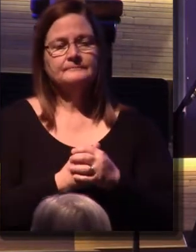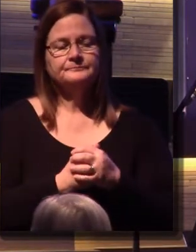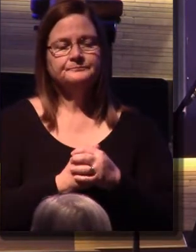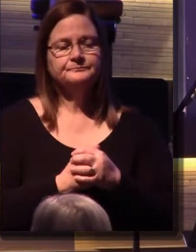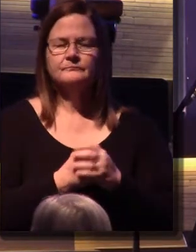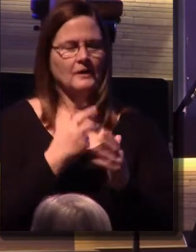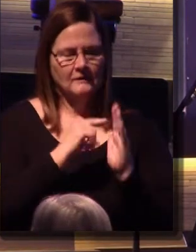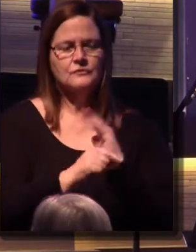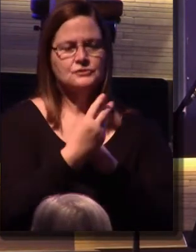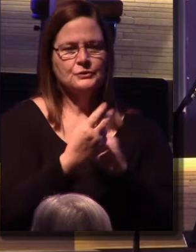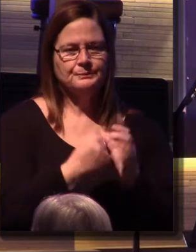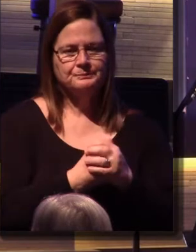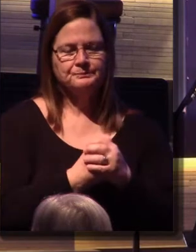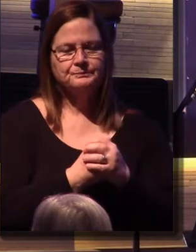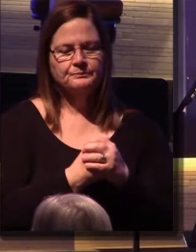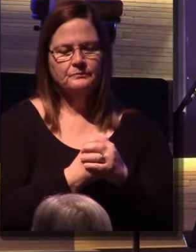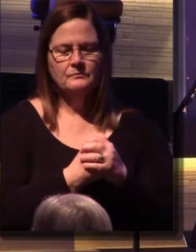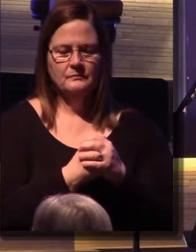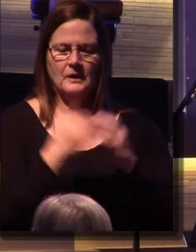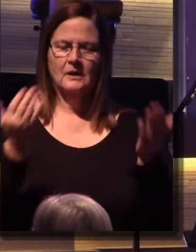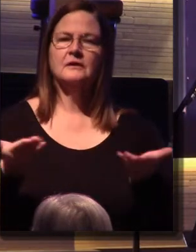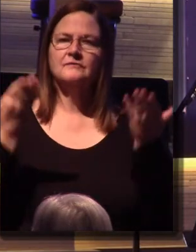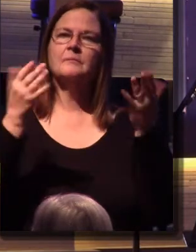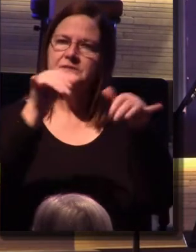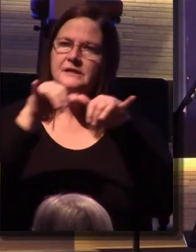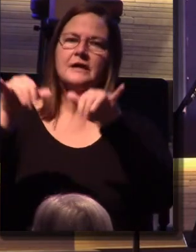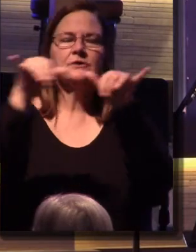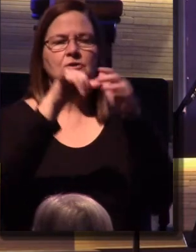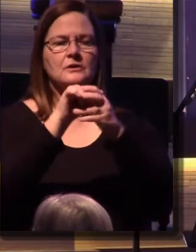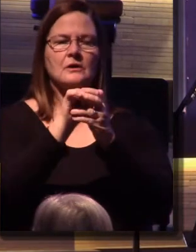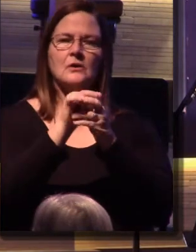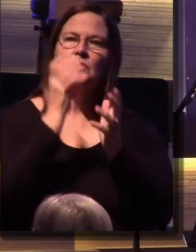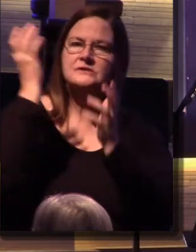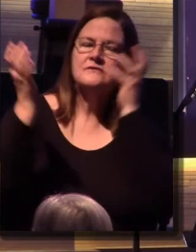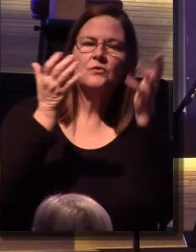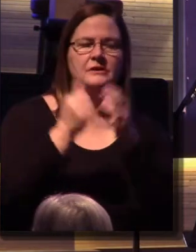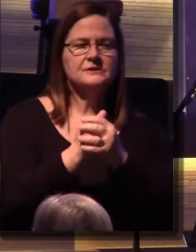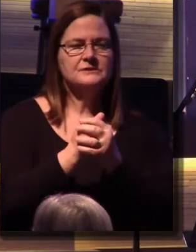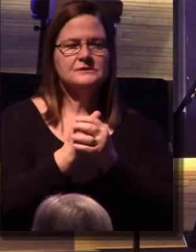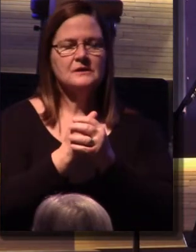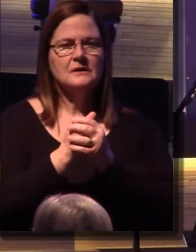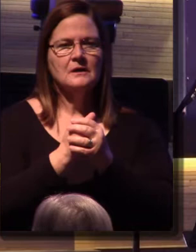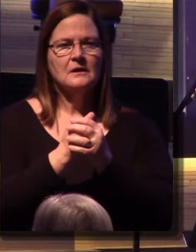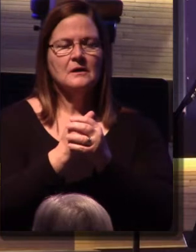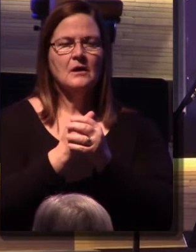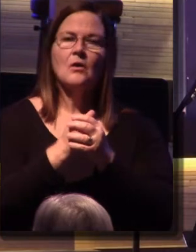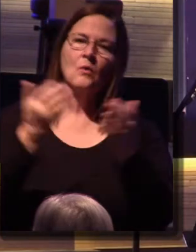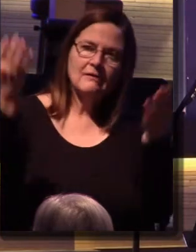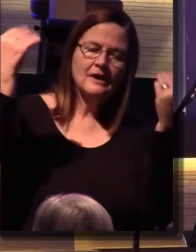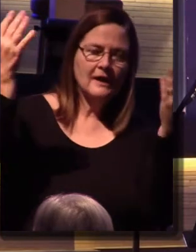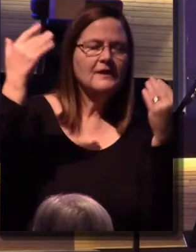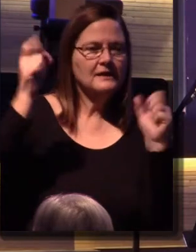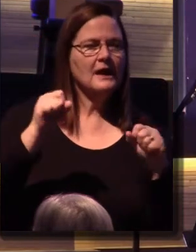3. It says, or verse 2, it says, lift up a standard on the bare hill. Raise your voice to them. Wave the hand that they may enter